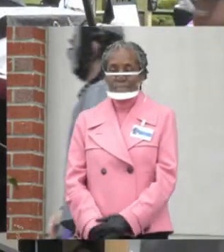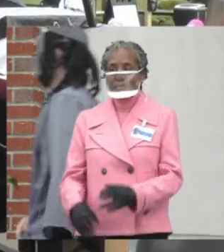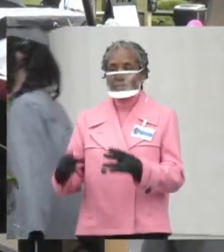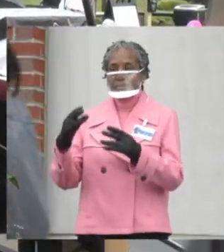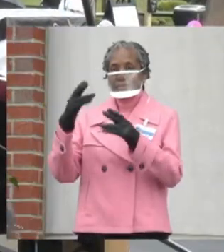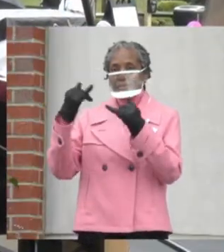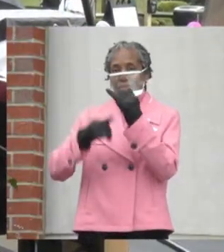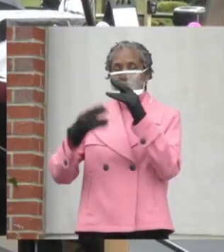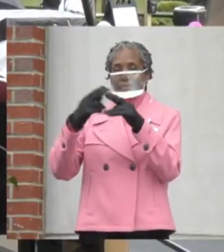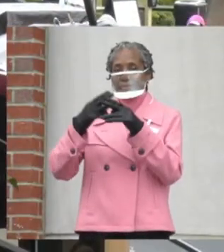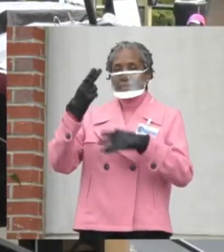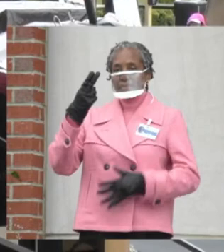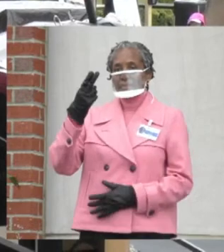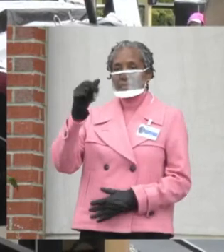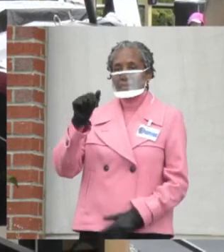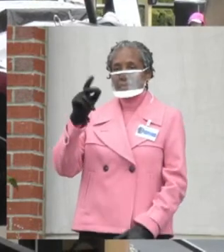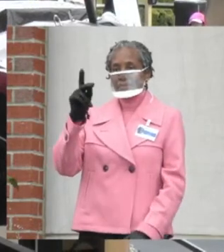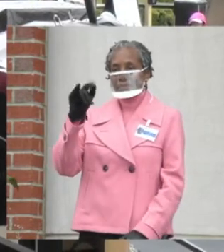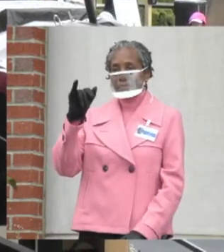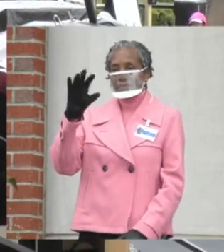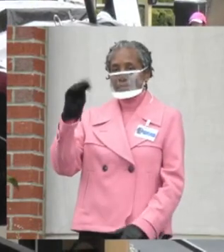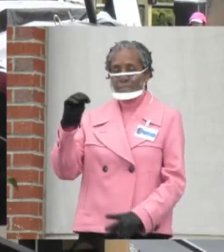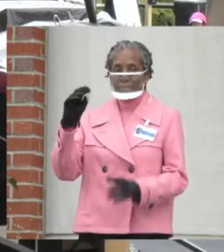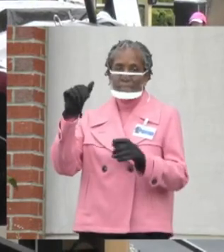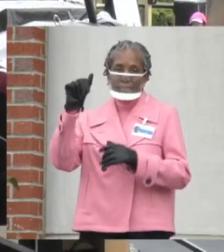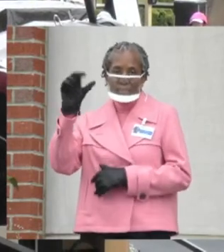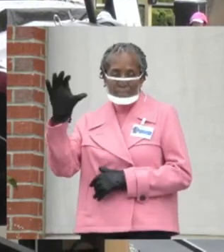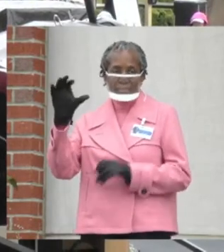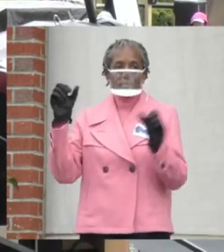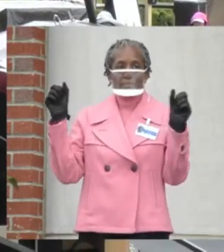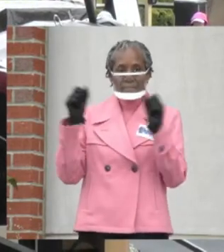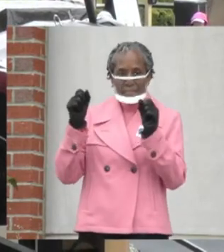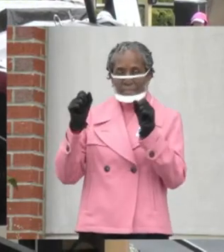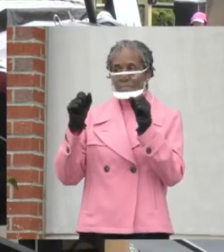Rashid Hakim, Air Conditioning, Heating, and Refrigeration Technology.